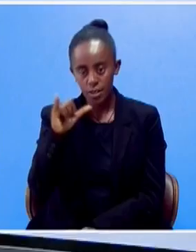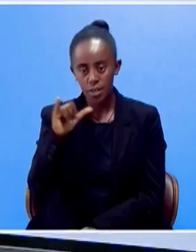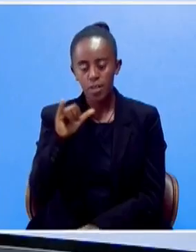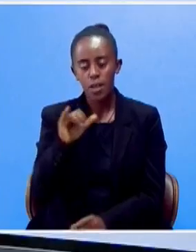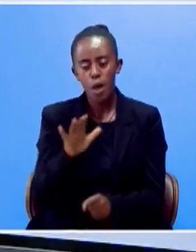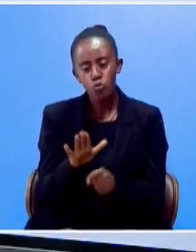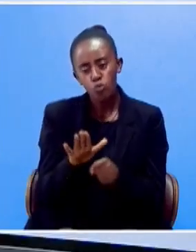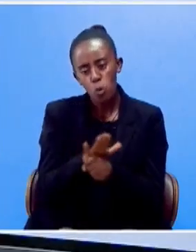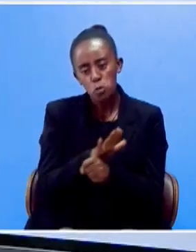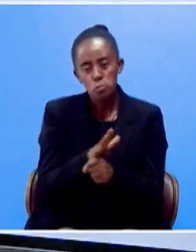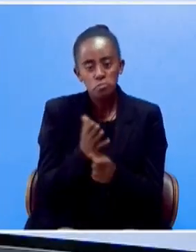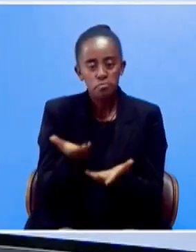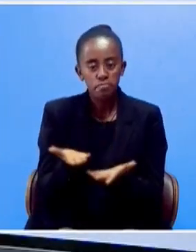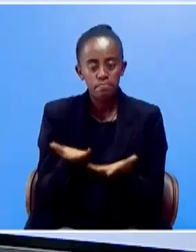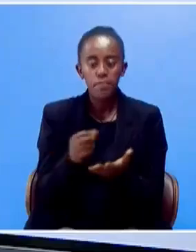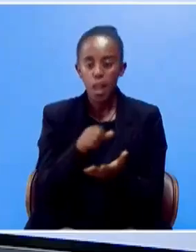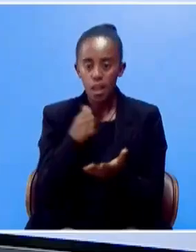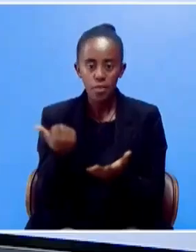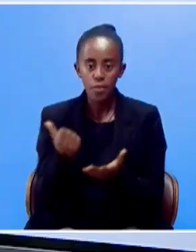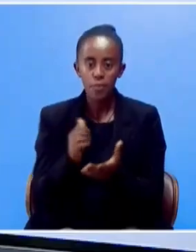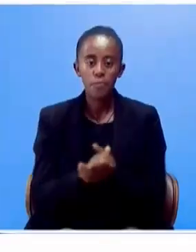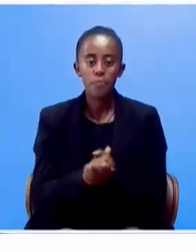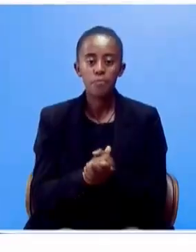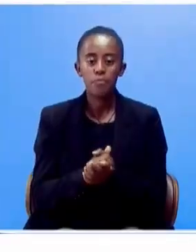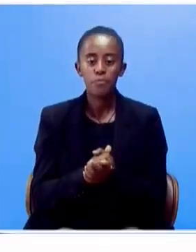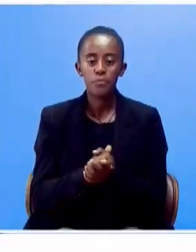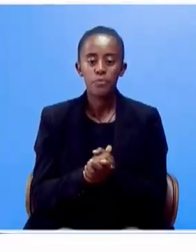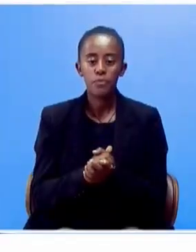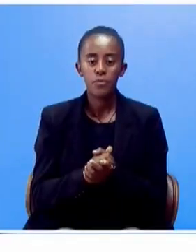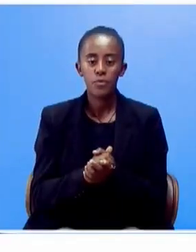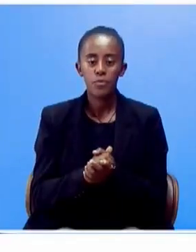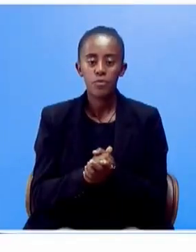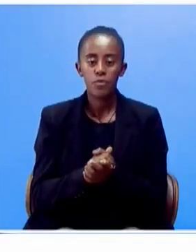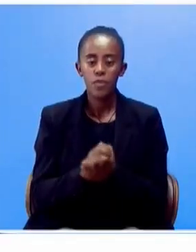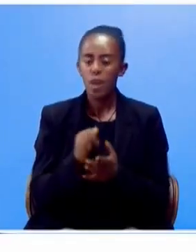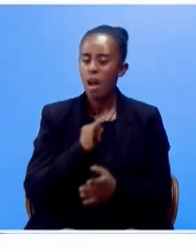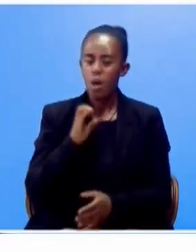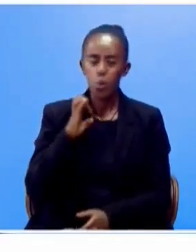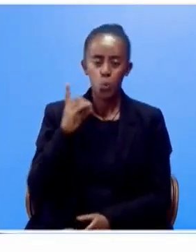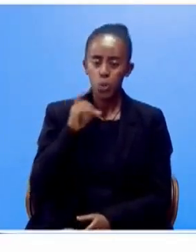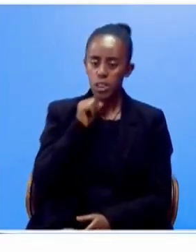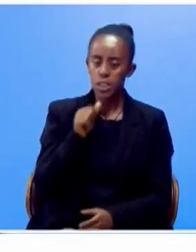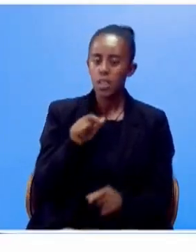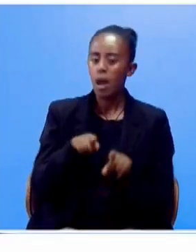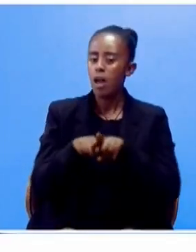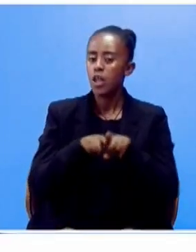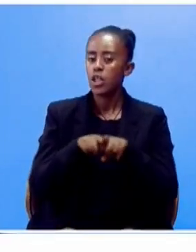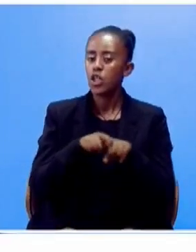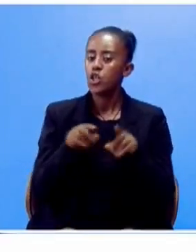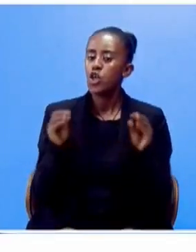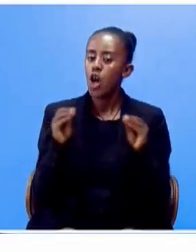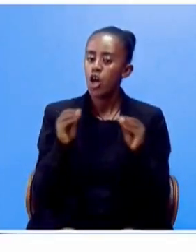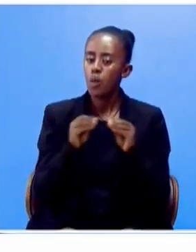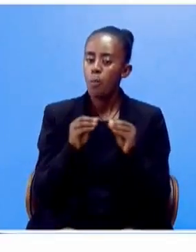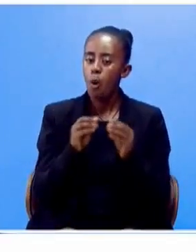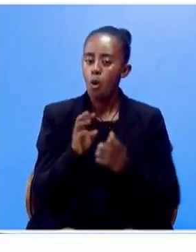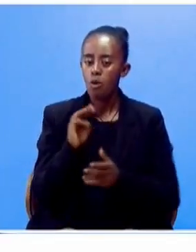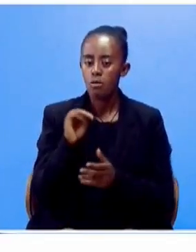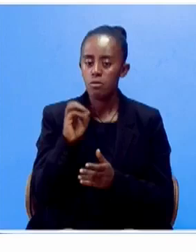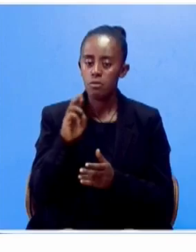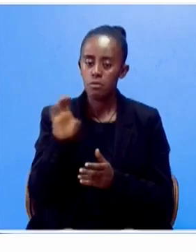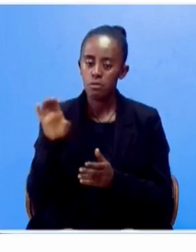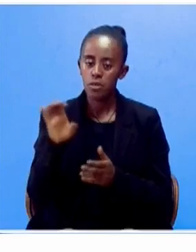Absolutely. Another one, I couldn't agree more. I couldn't